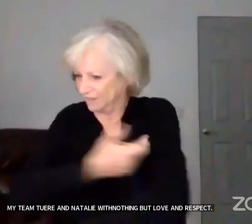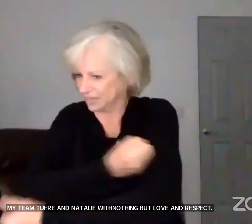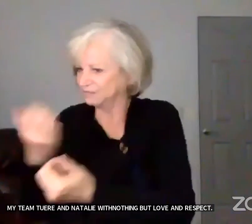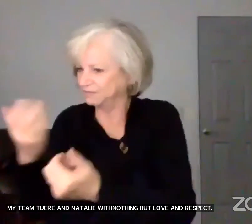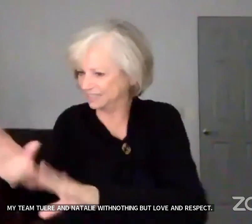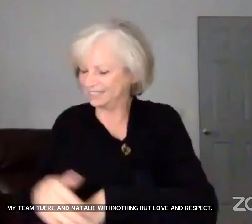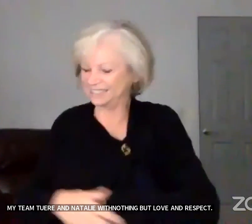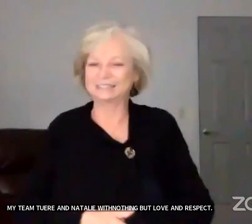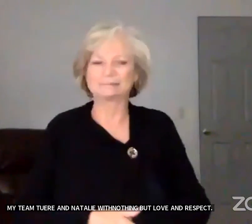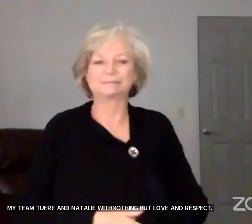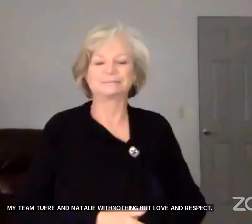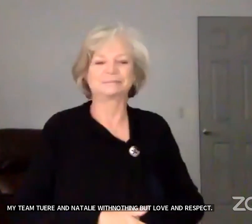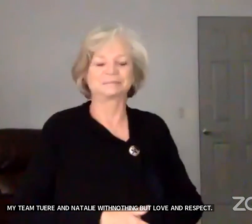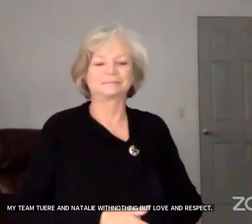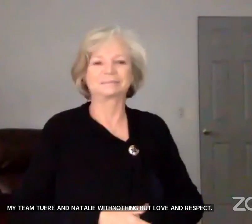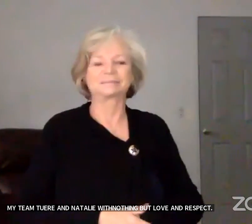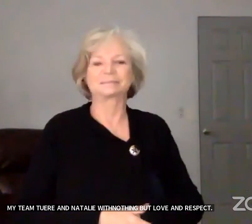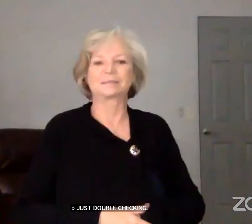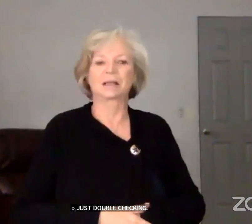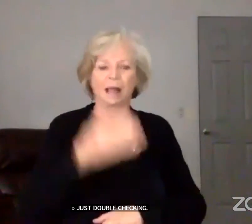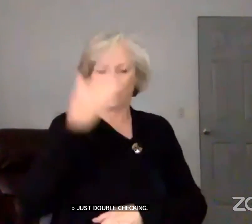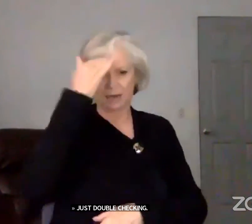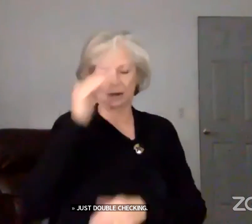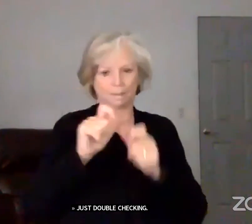And Big maybe Bird's the been reindeer as well. vaccinated. It was a deal.